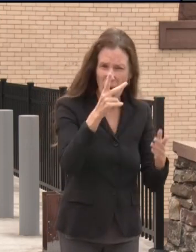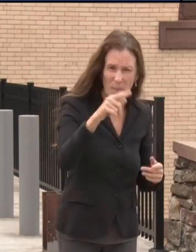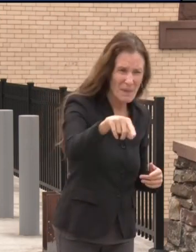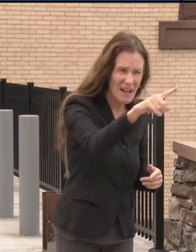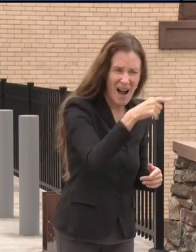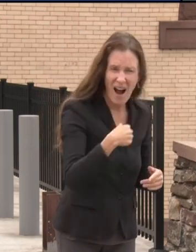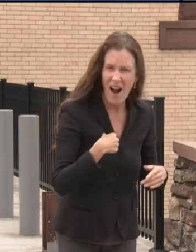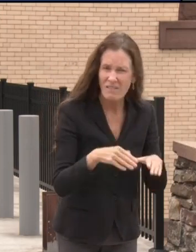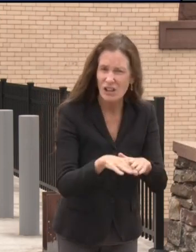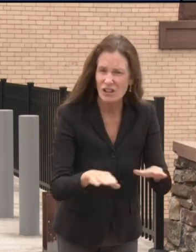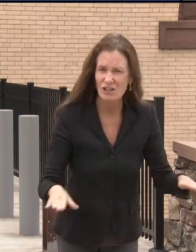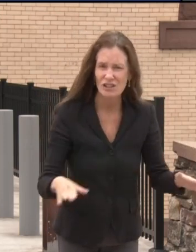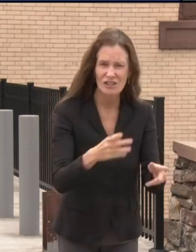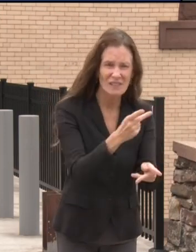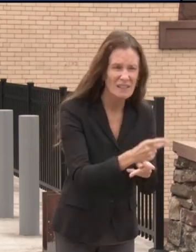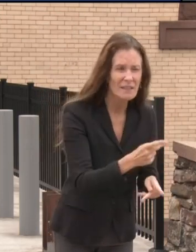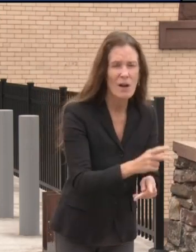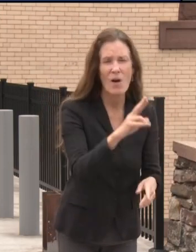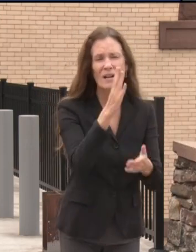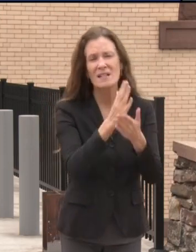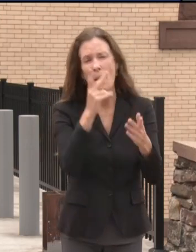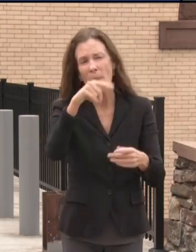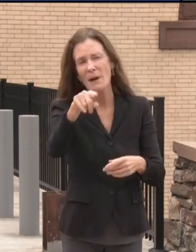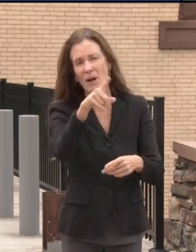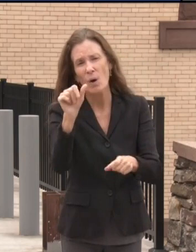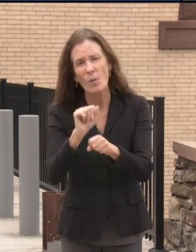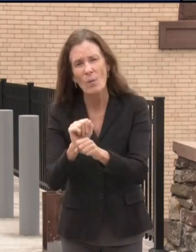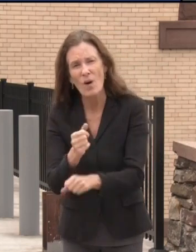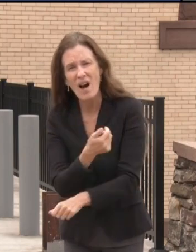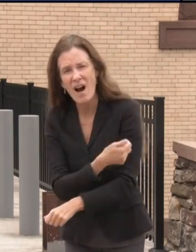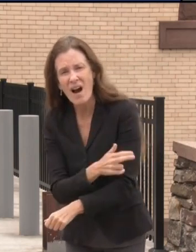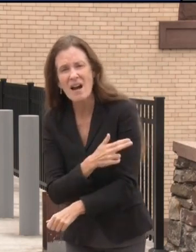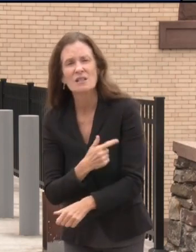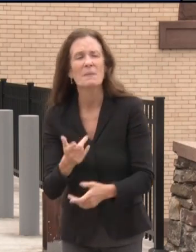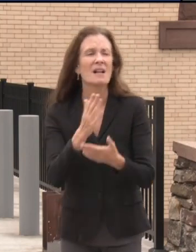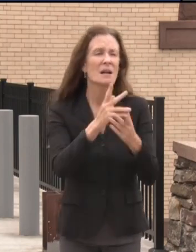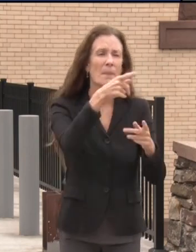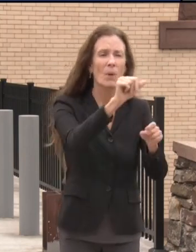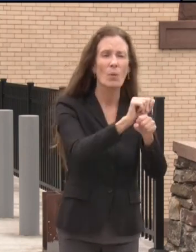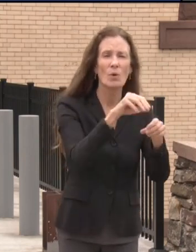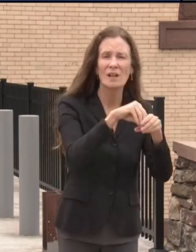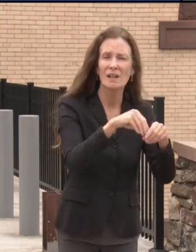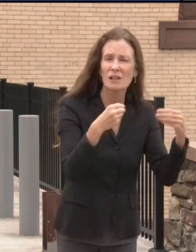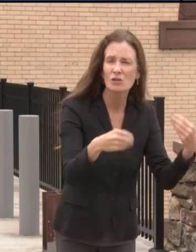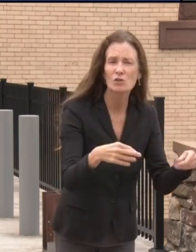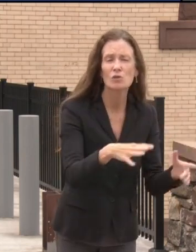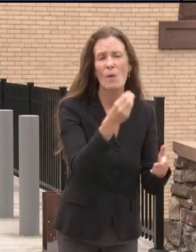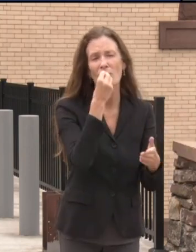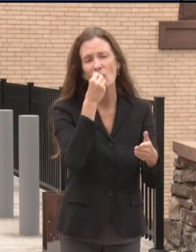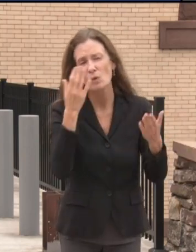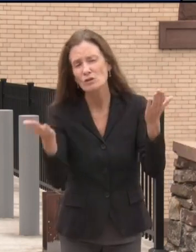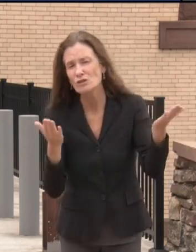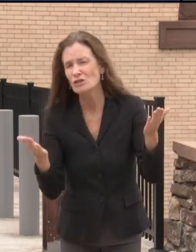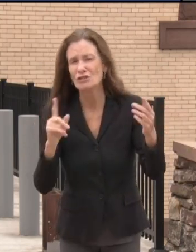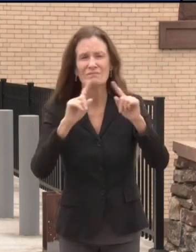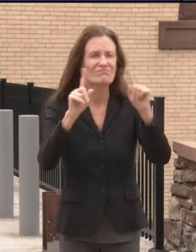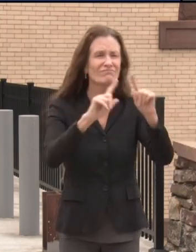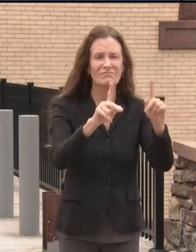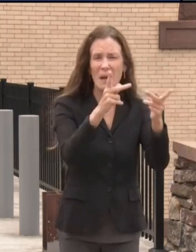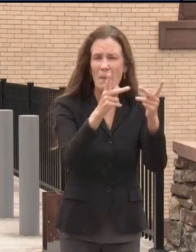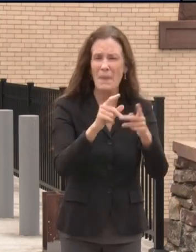health care workers, retail workers, food service workers, all of